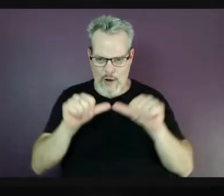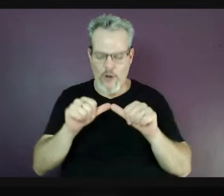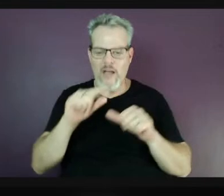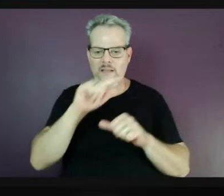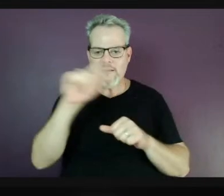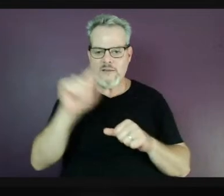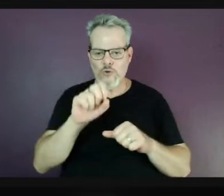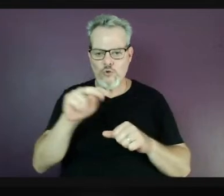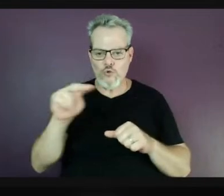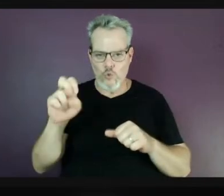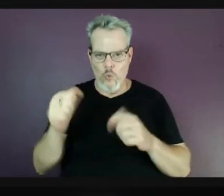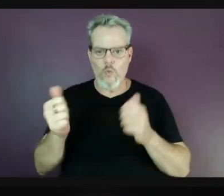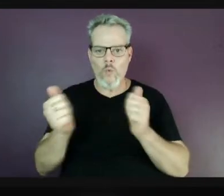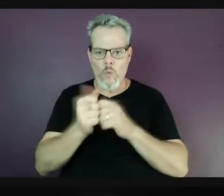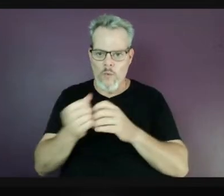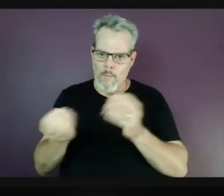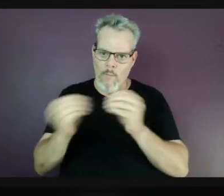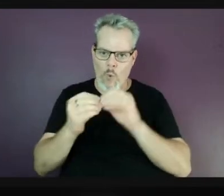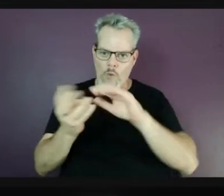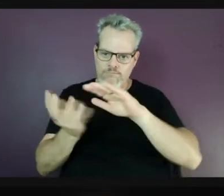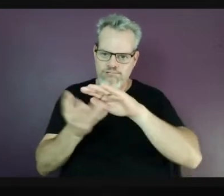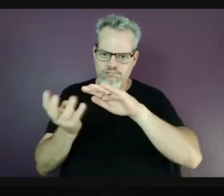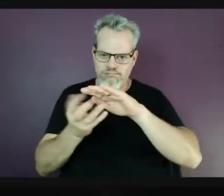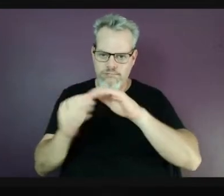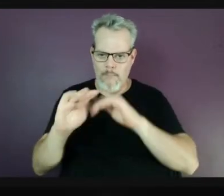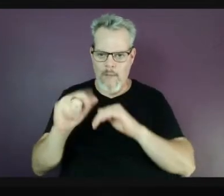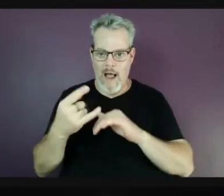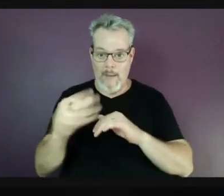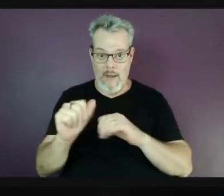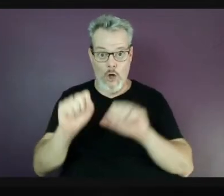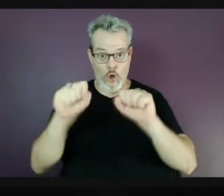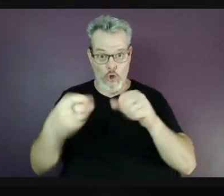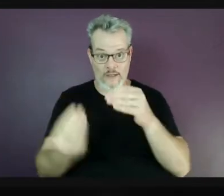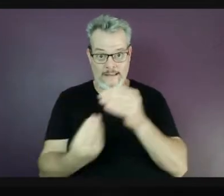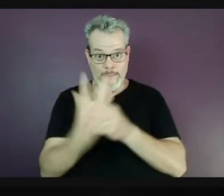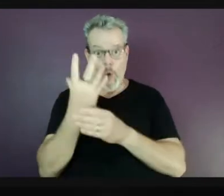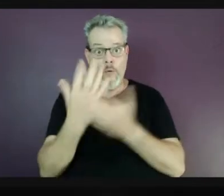injection. And could it burst to the surface? It certainly could, but that's